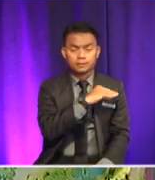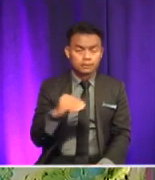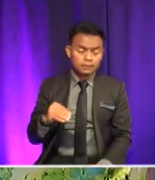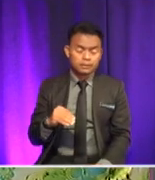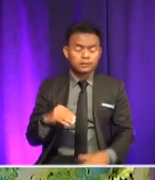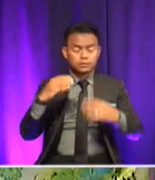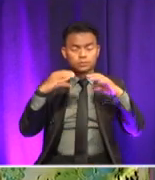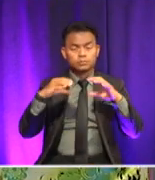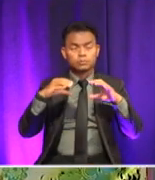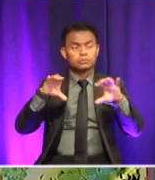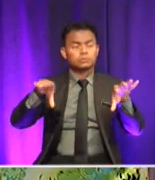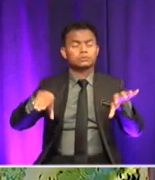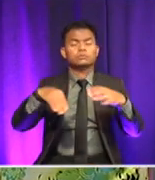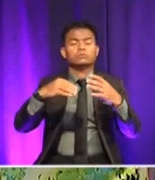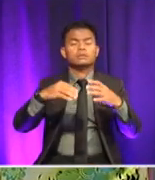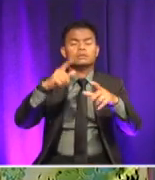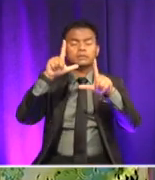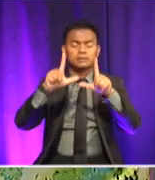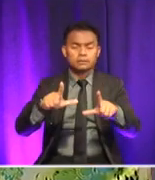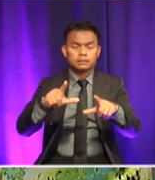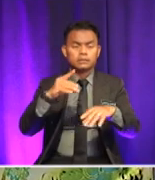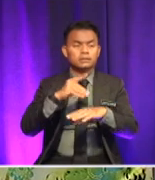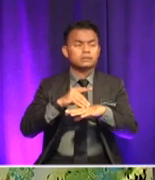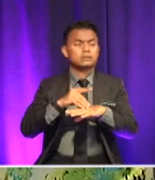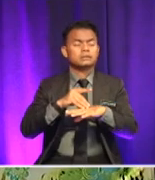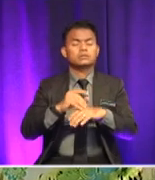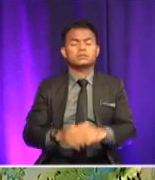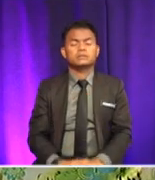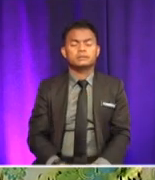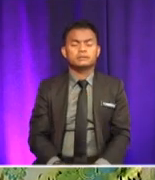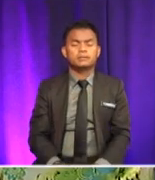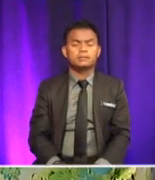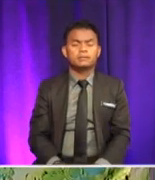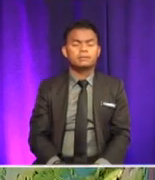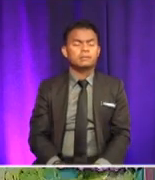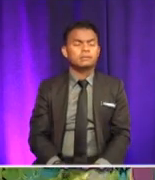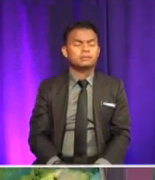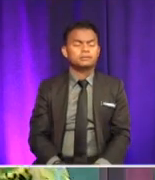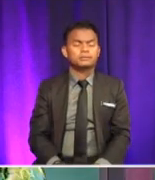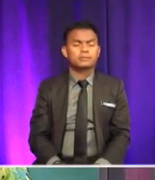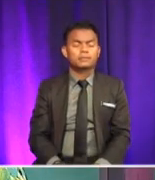of disorientation and confusion. Why? Because he's a master manipulator. So